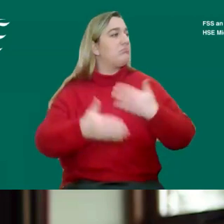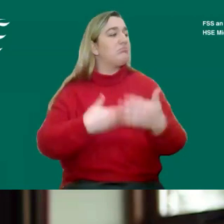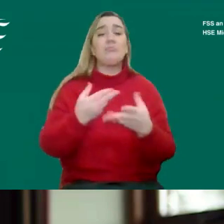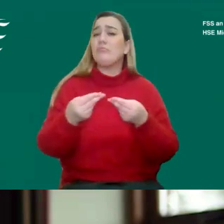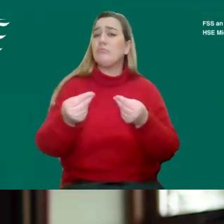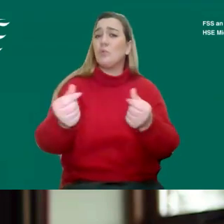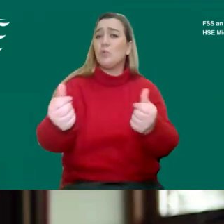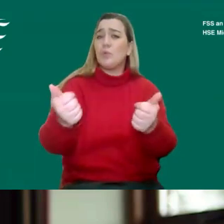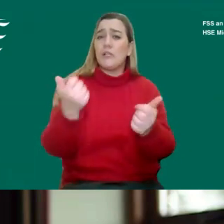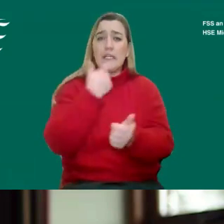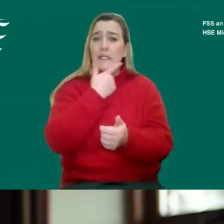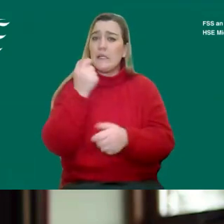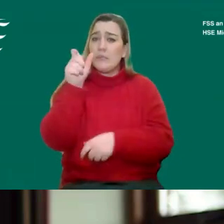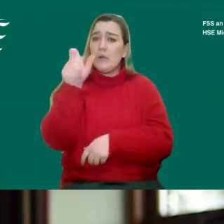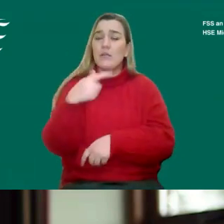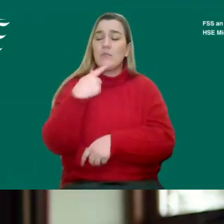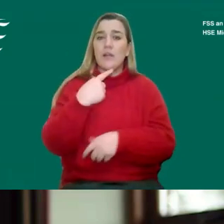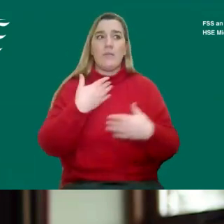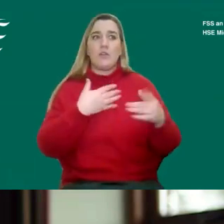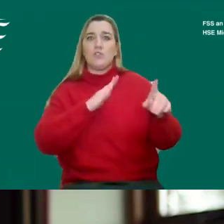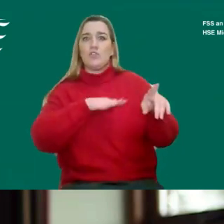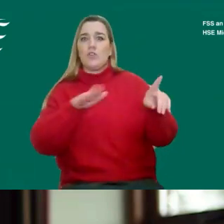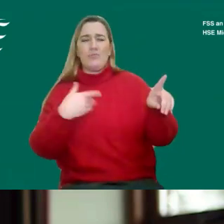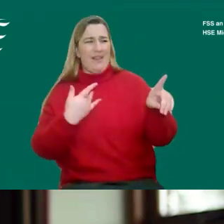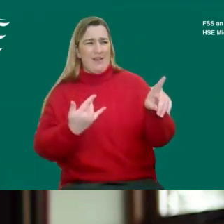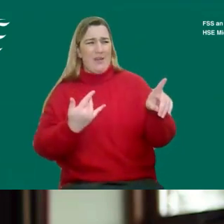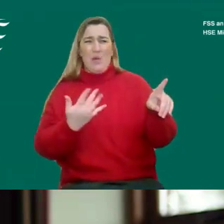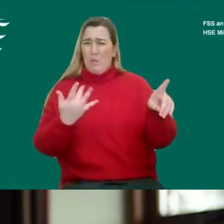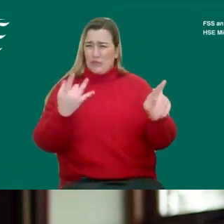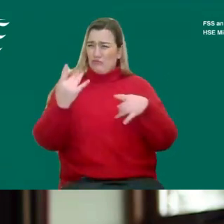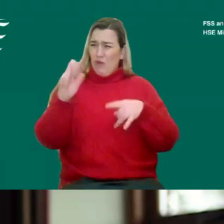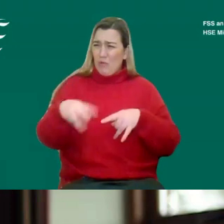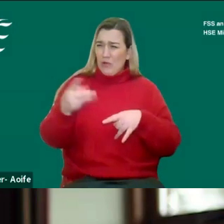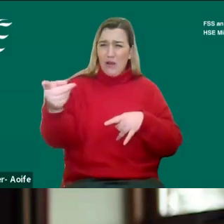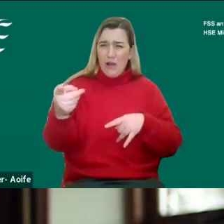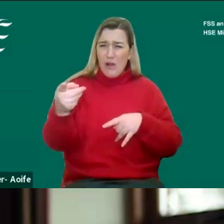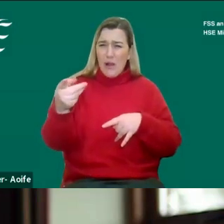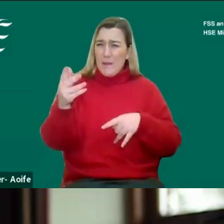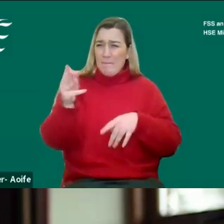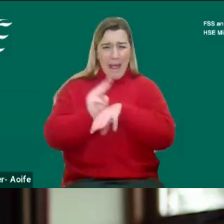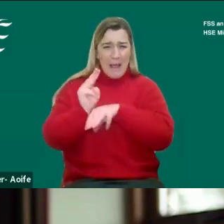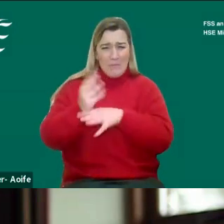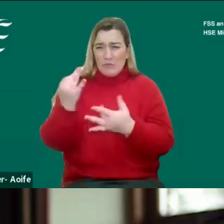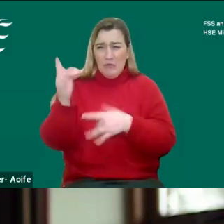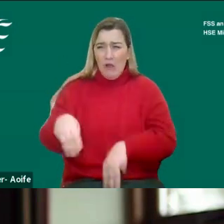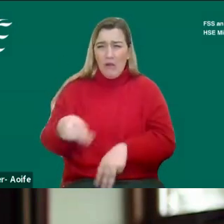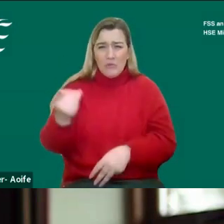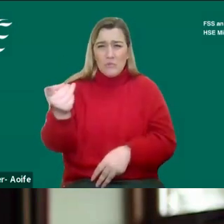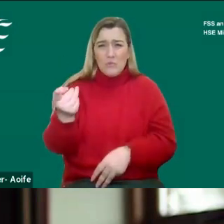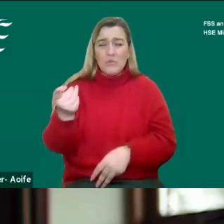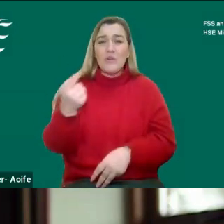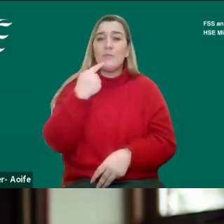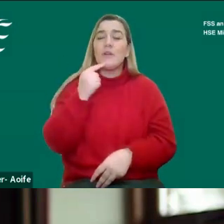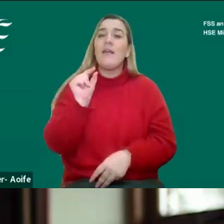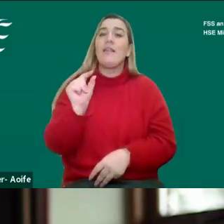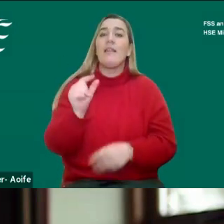and you know, and I think all of a sudden my kids were kind of going, my God, what's wrong with Mum? You know, she's, you know, everything was wrong, and little things I suppose are, you know,